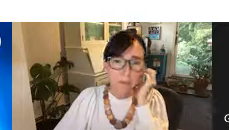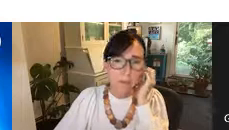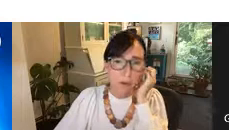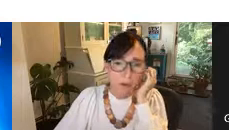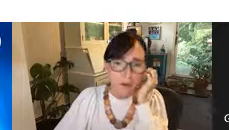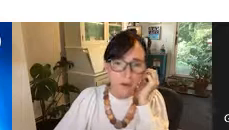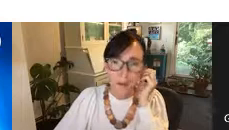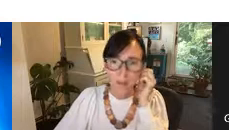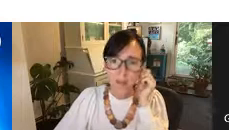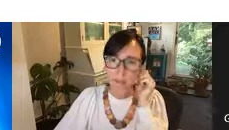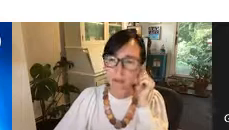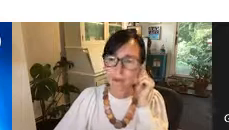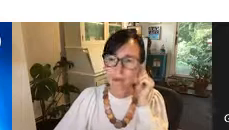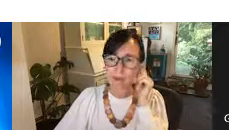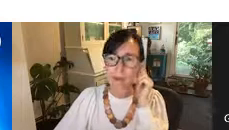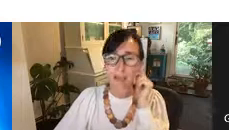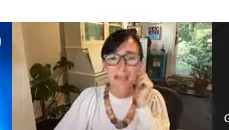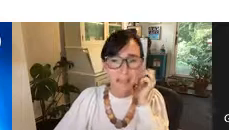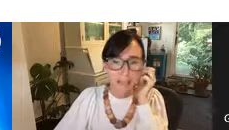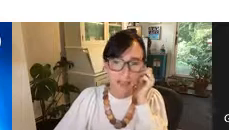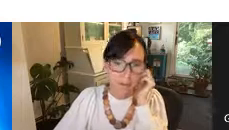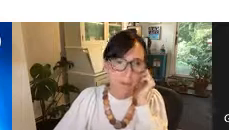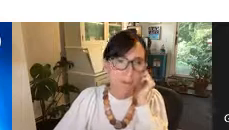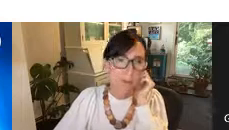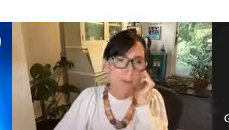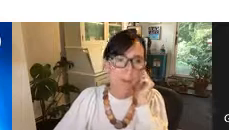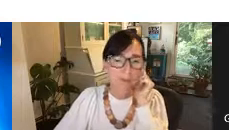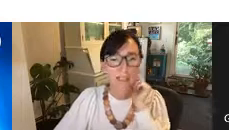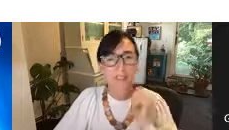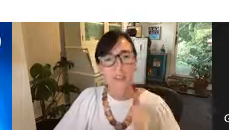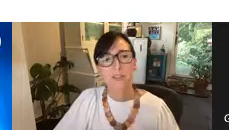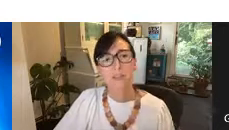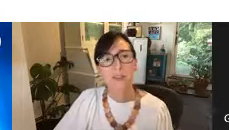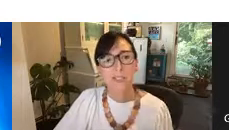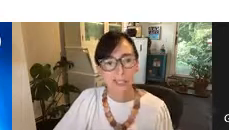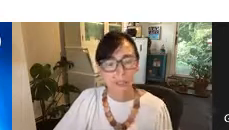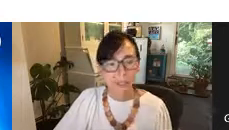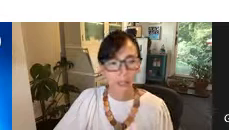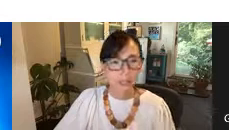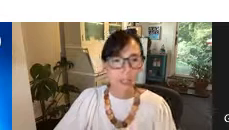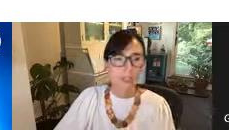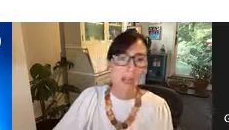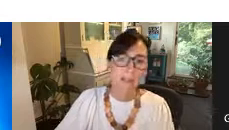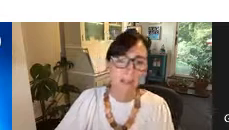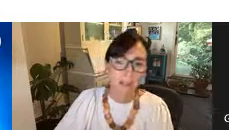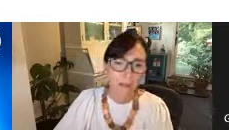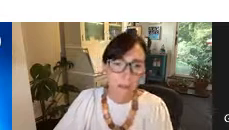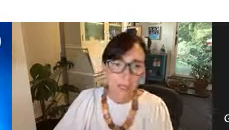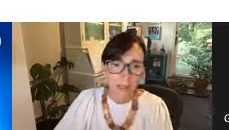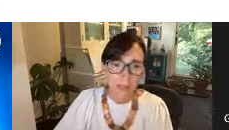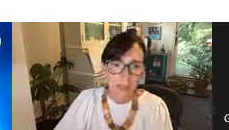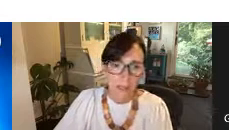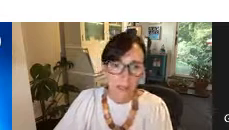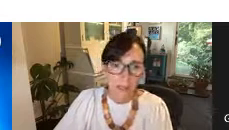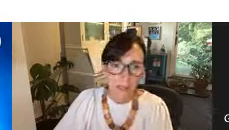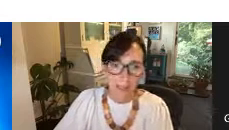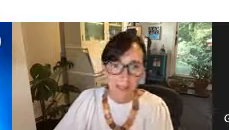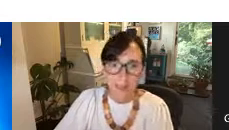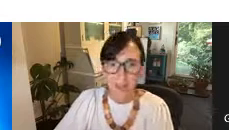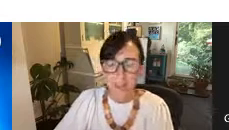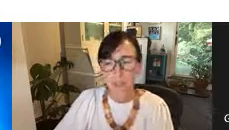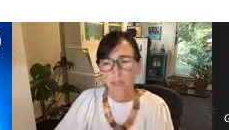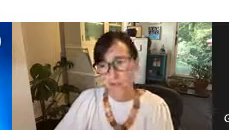want people to be part of the UN as staff, but also consultants, interns, volunteers, and we need to ensure